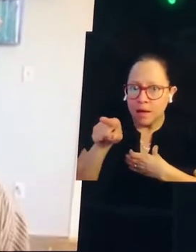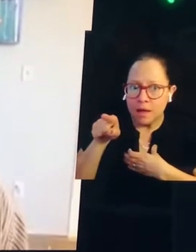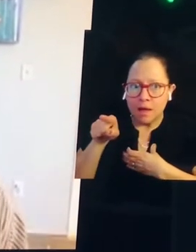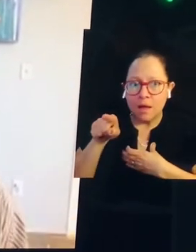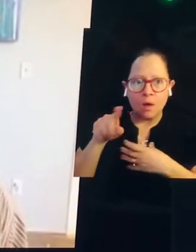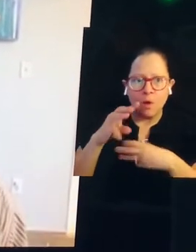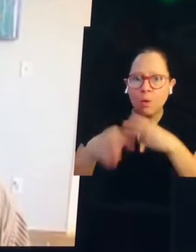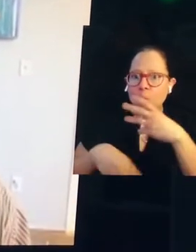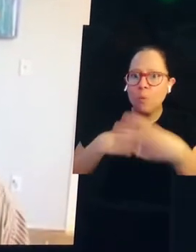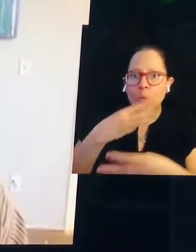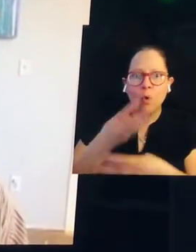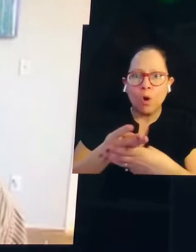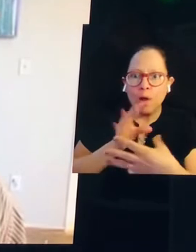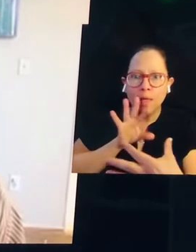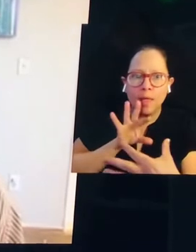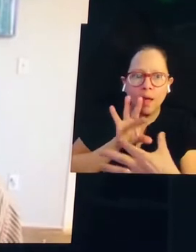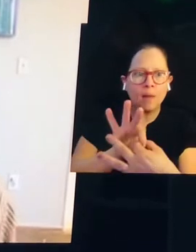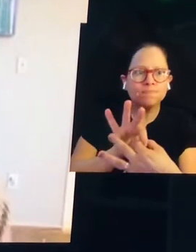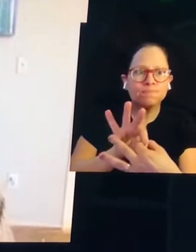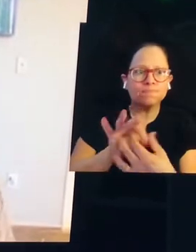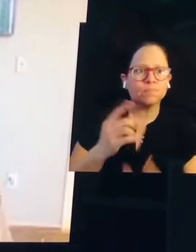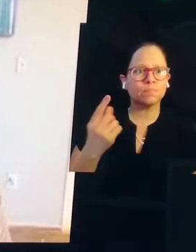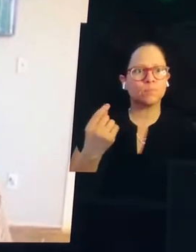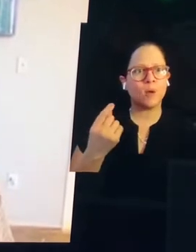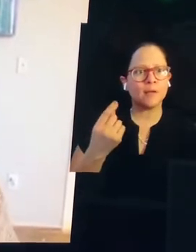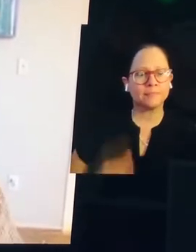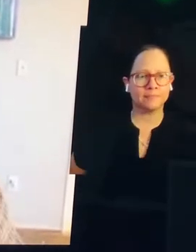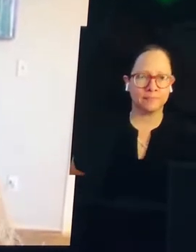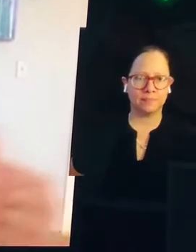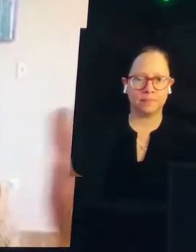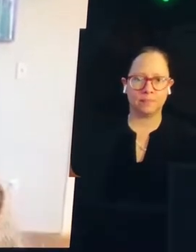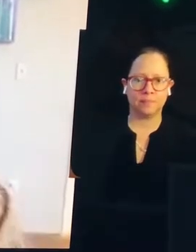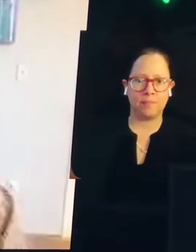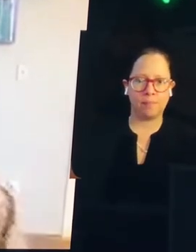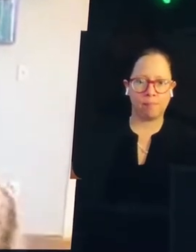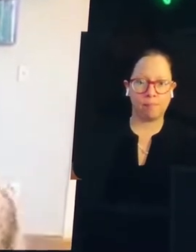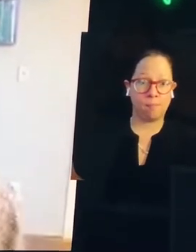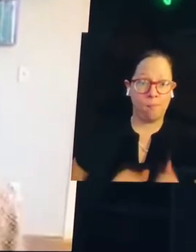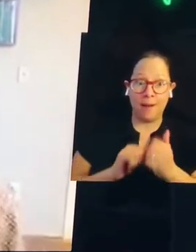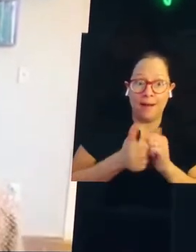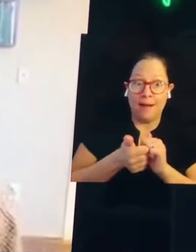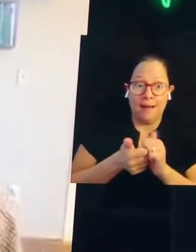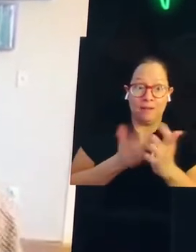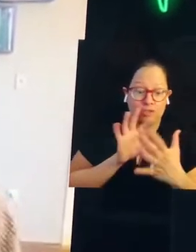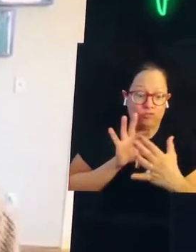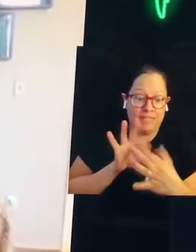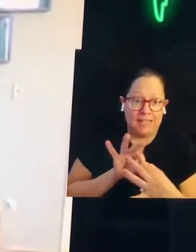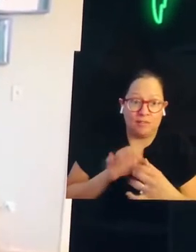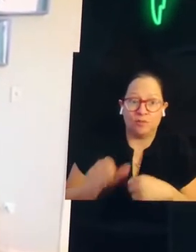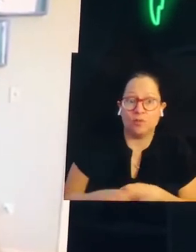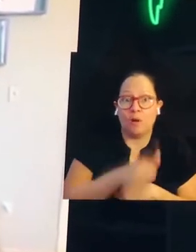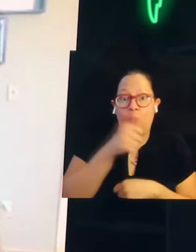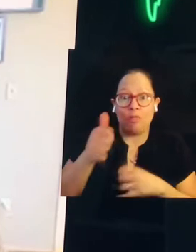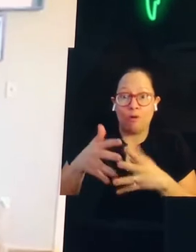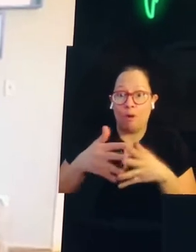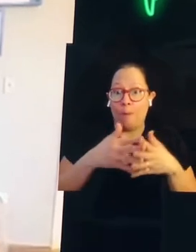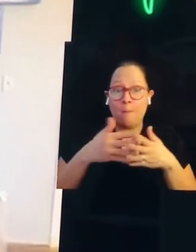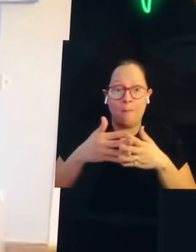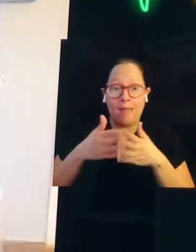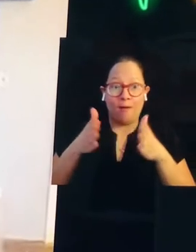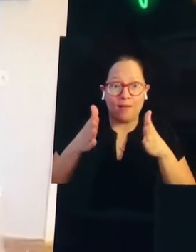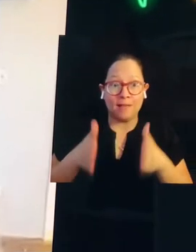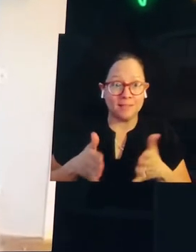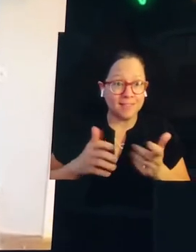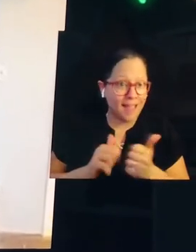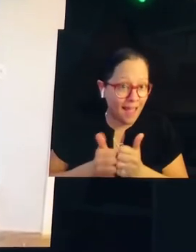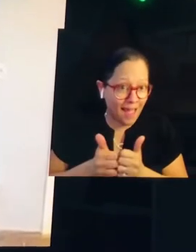the experience of other people like yourself? How does it relate to the experience of other Americans? So that's also very